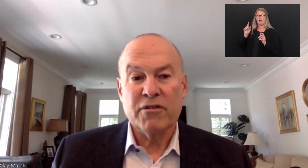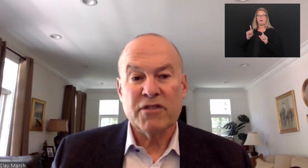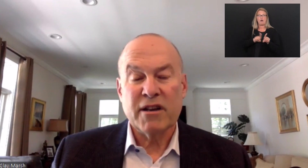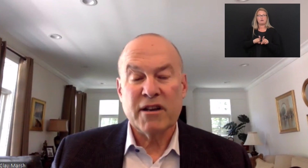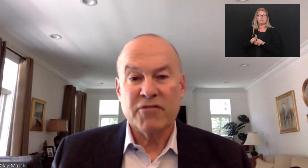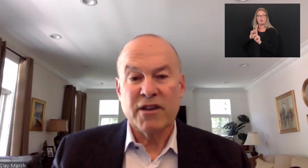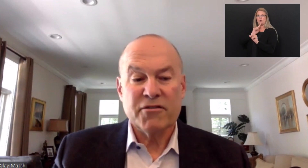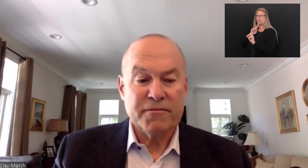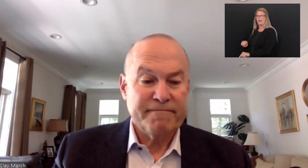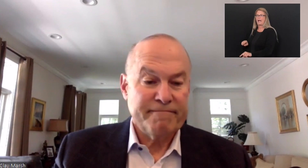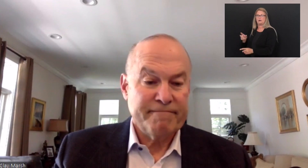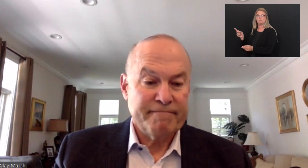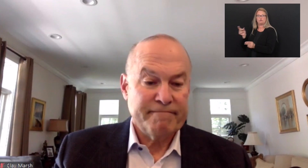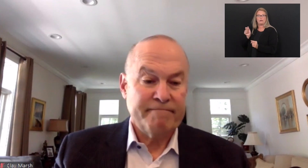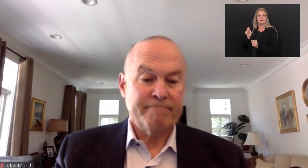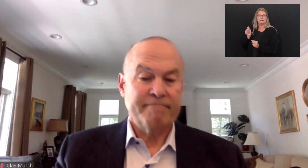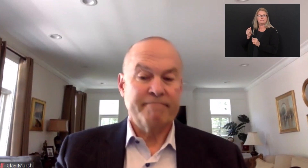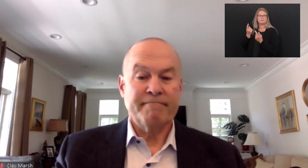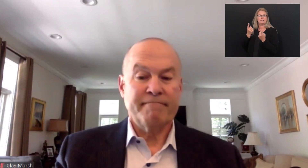we see anything change.